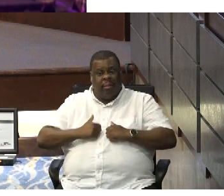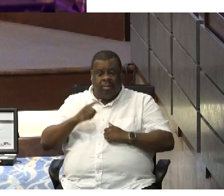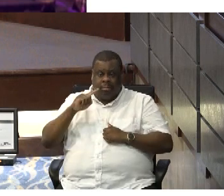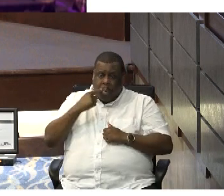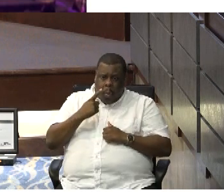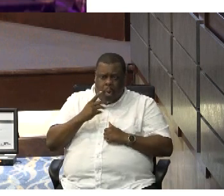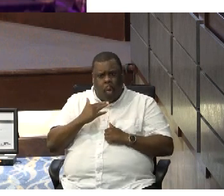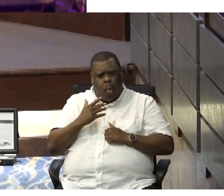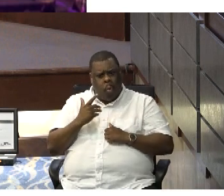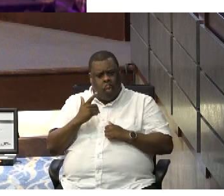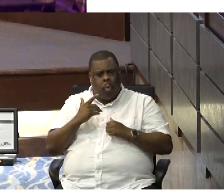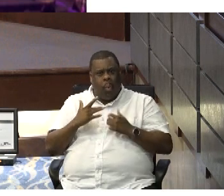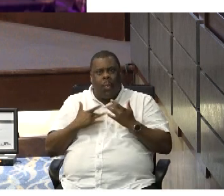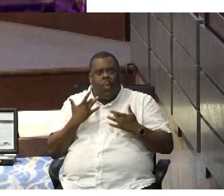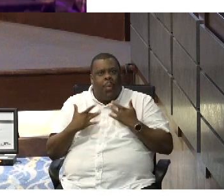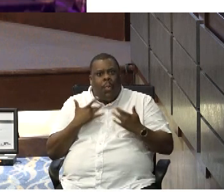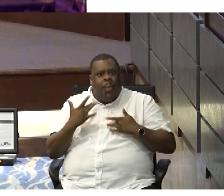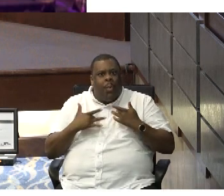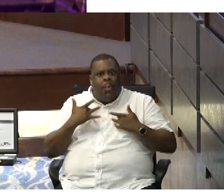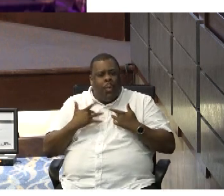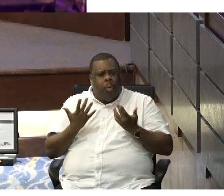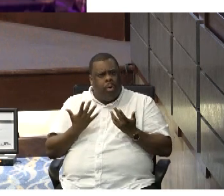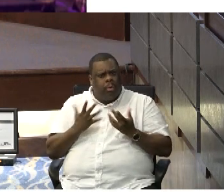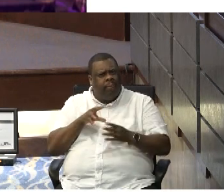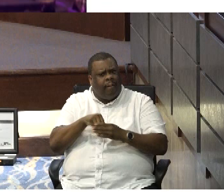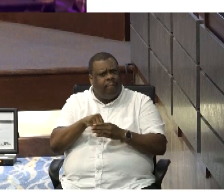shared experiences, which we know are